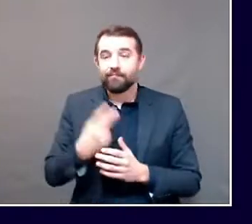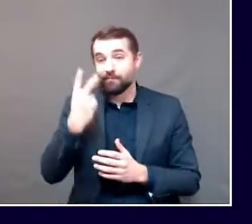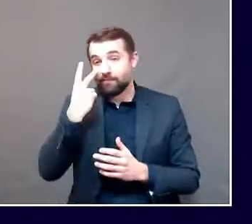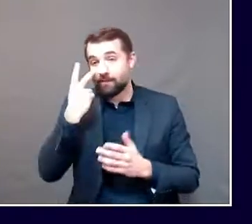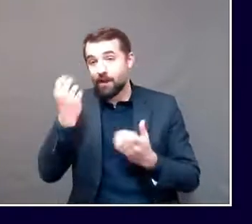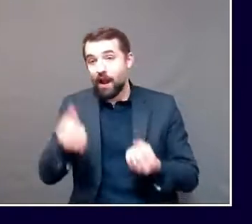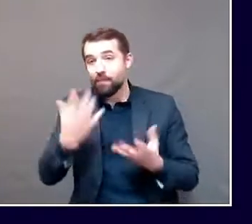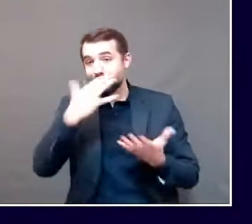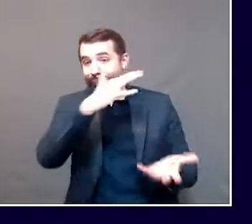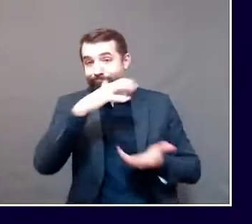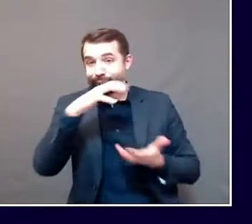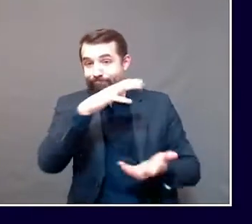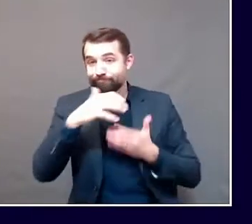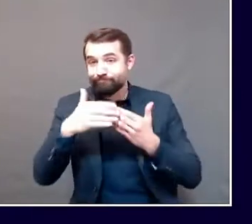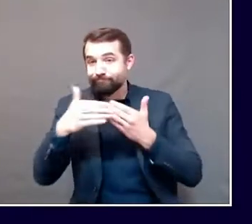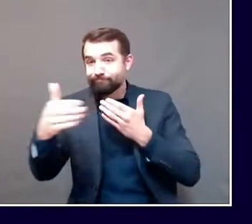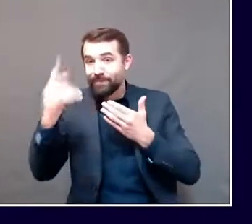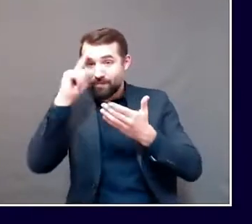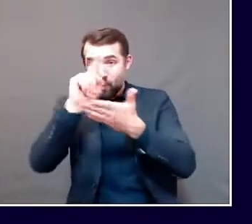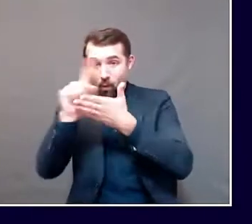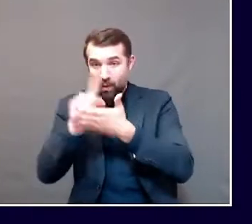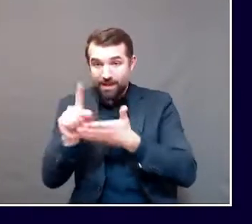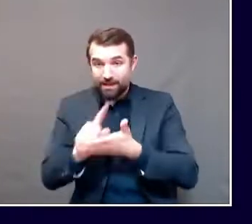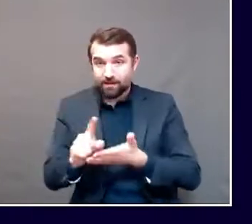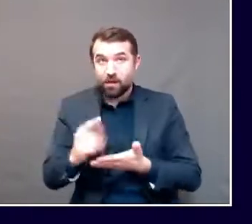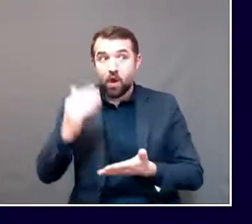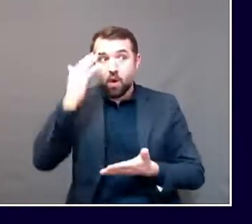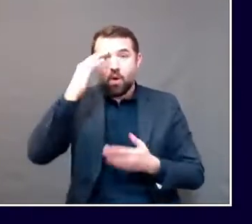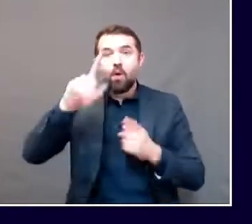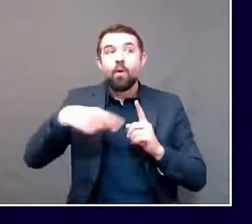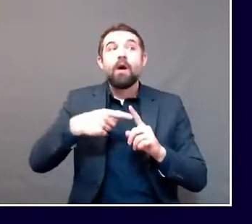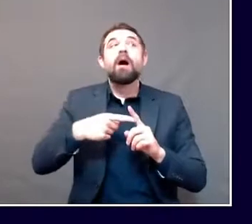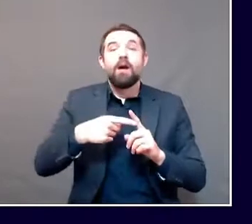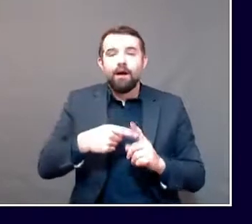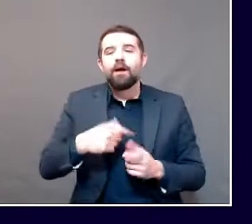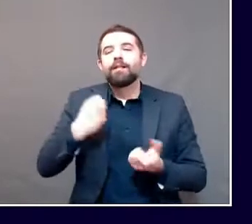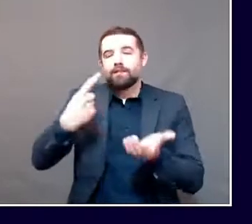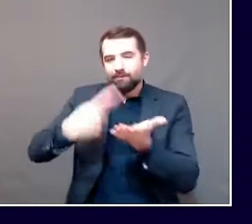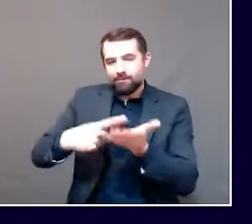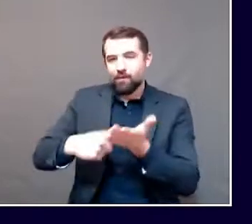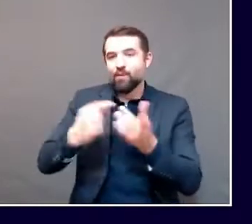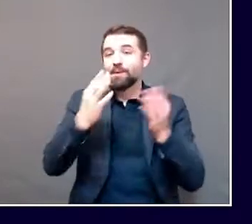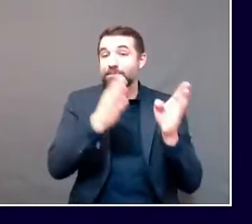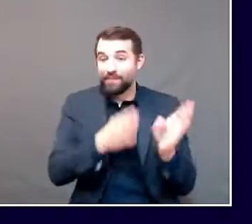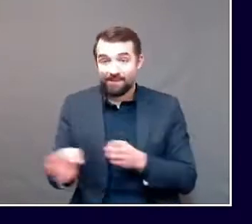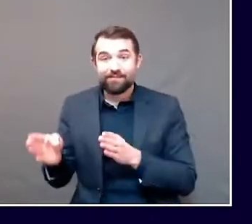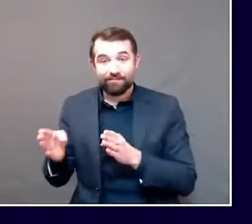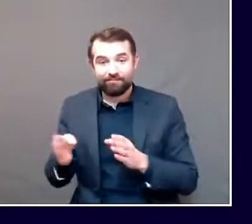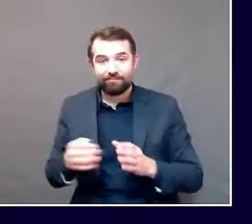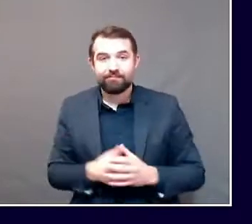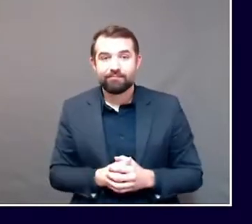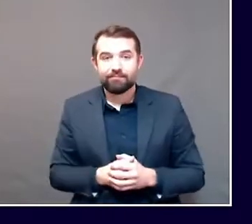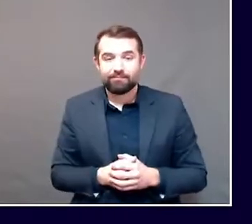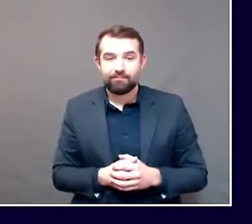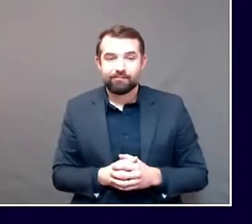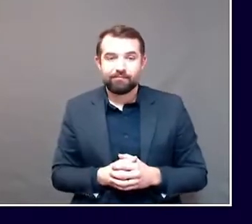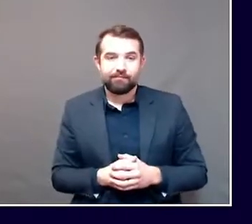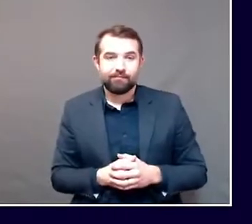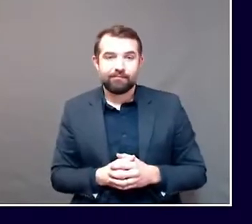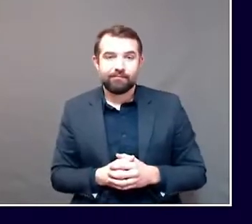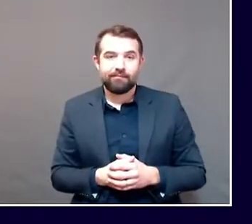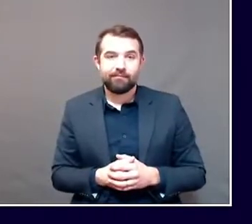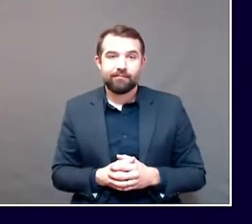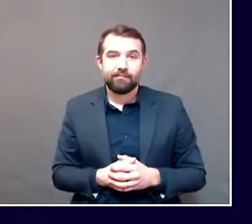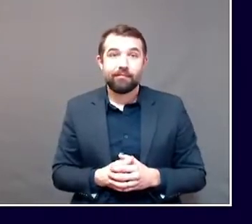be able to start making those discussions happen and giving folks that much craved spot in line. My approach